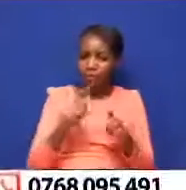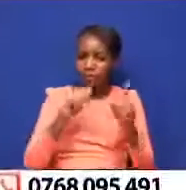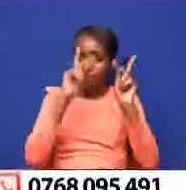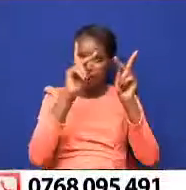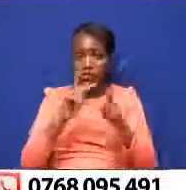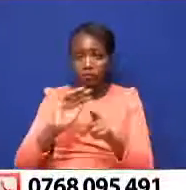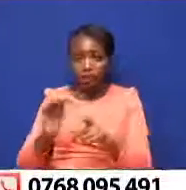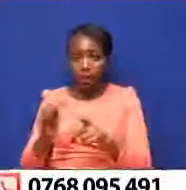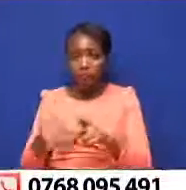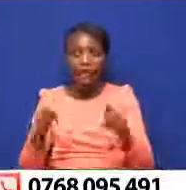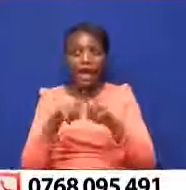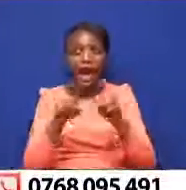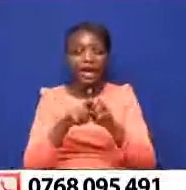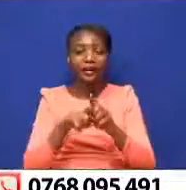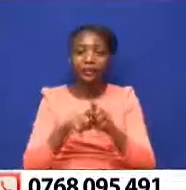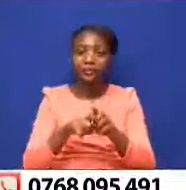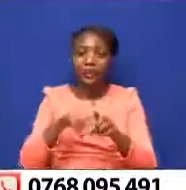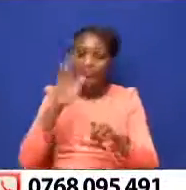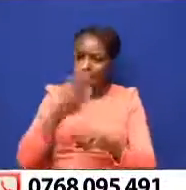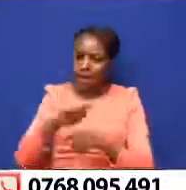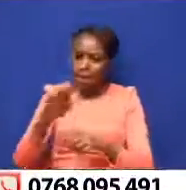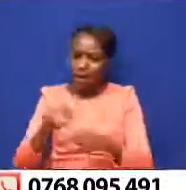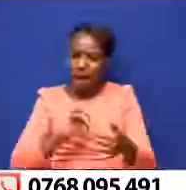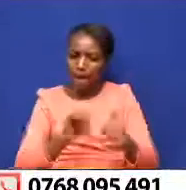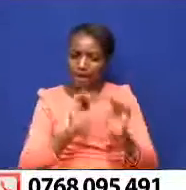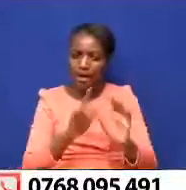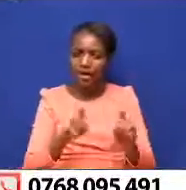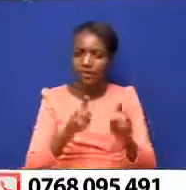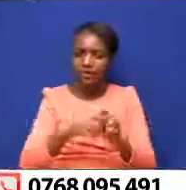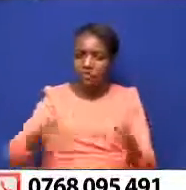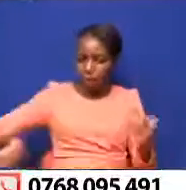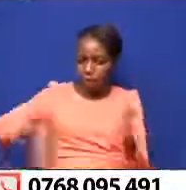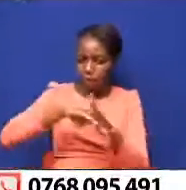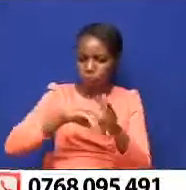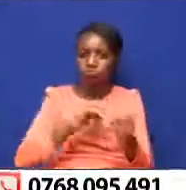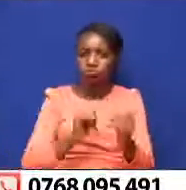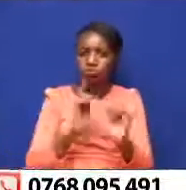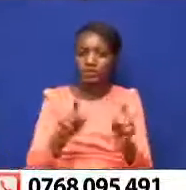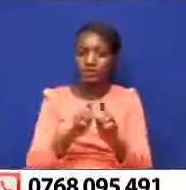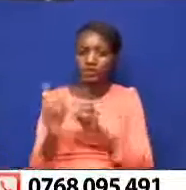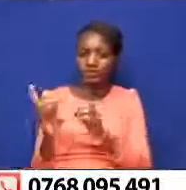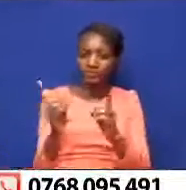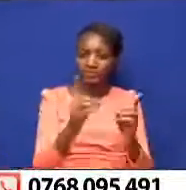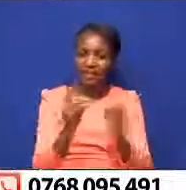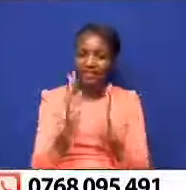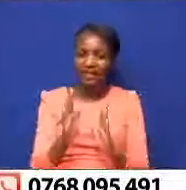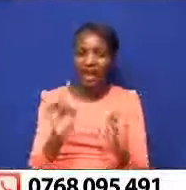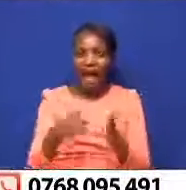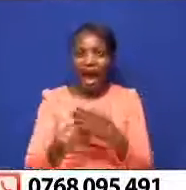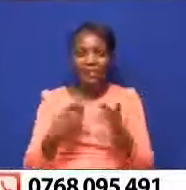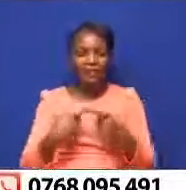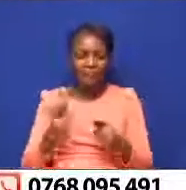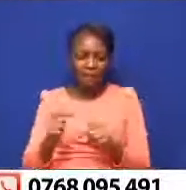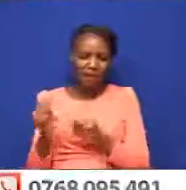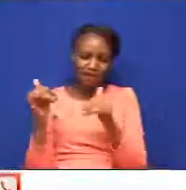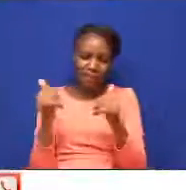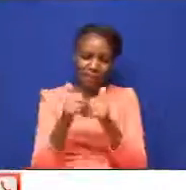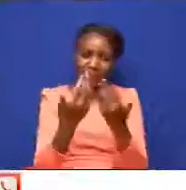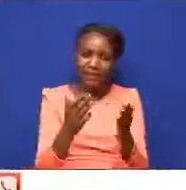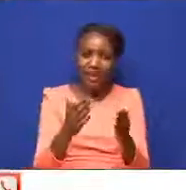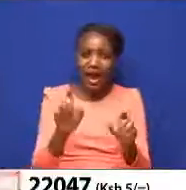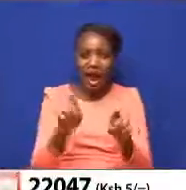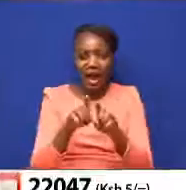Kisumu, including basketball players, footballers, and even dancers. They say they have no choice but to come here. There is